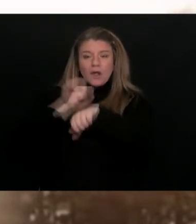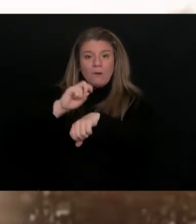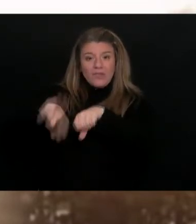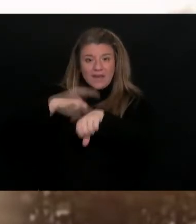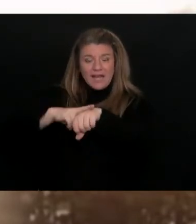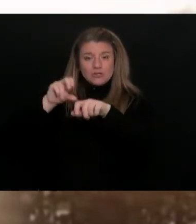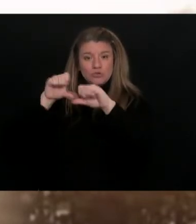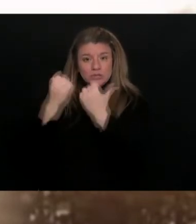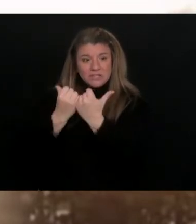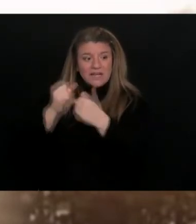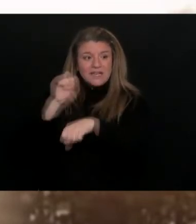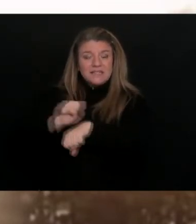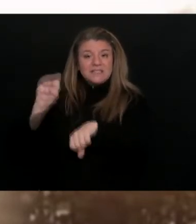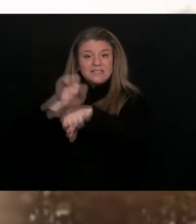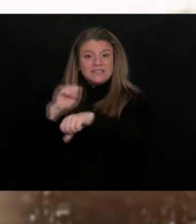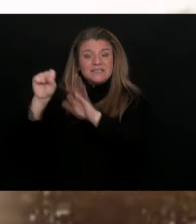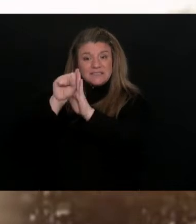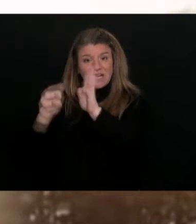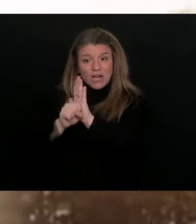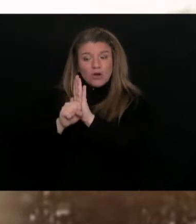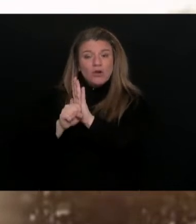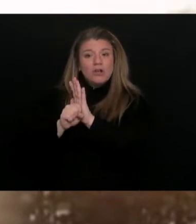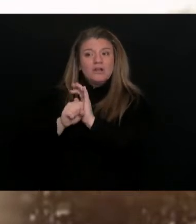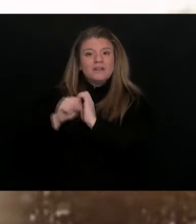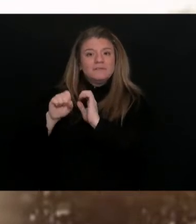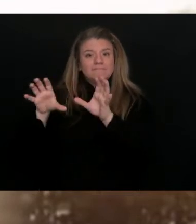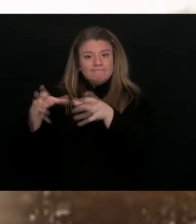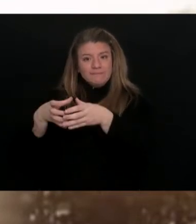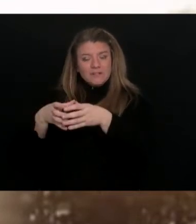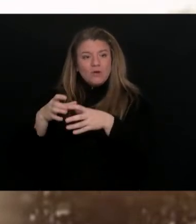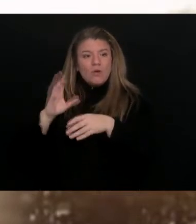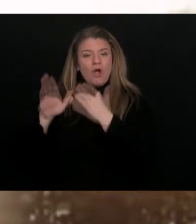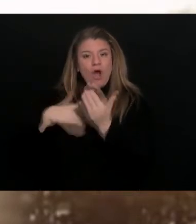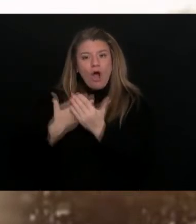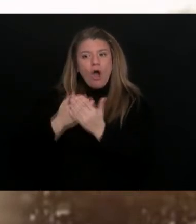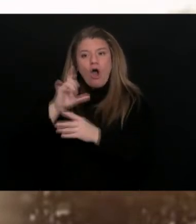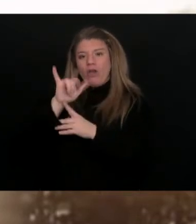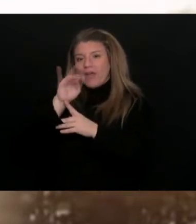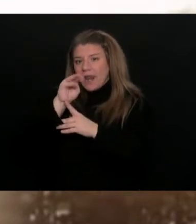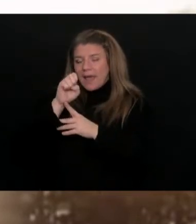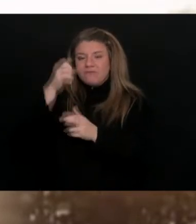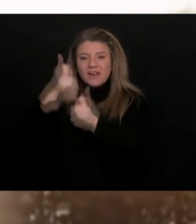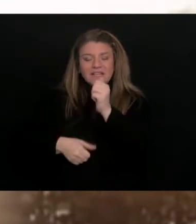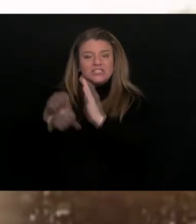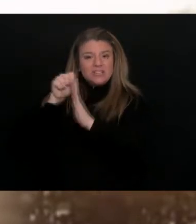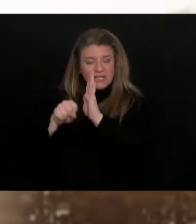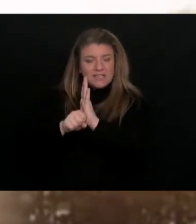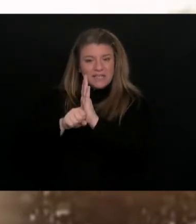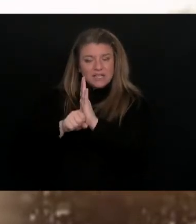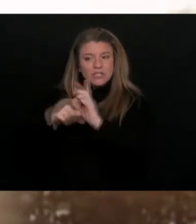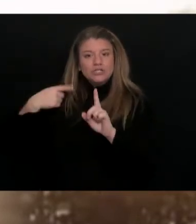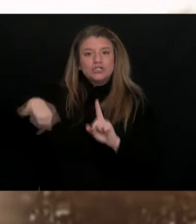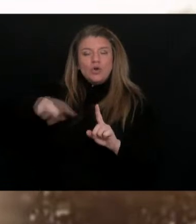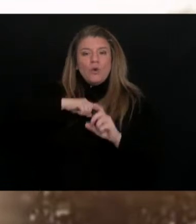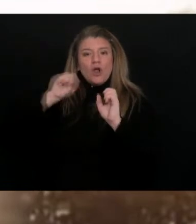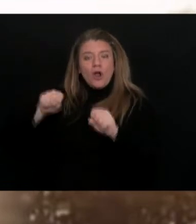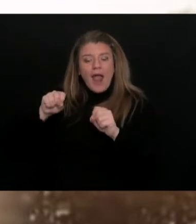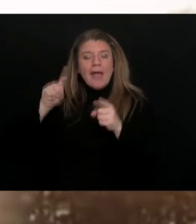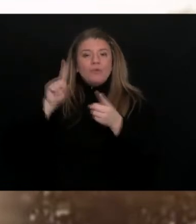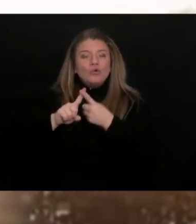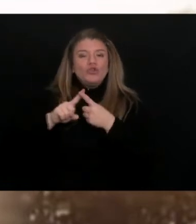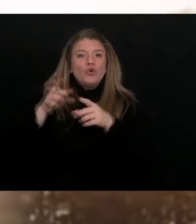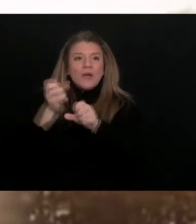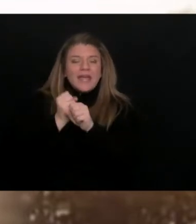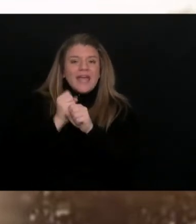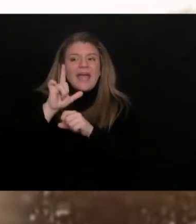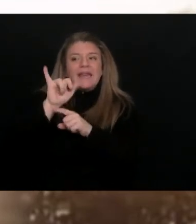State Workforce Agencies. They have an integrity hub where all the claims from every state gets dumped into. And so we're able to run claims filed